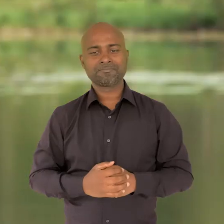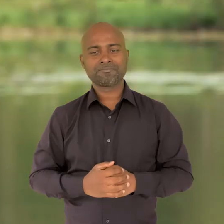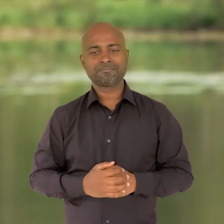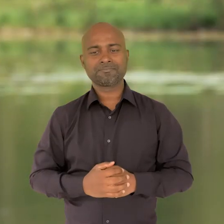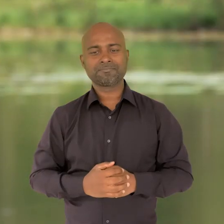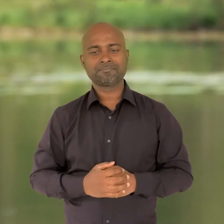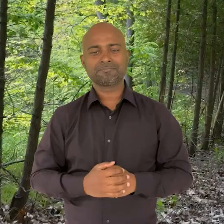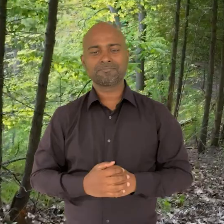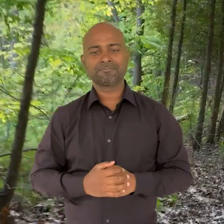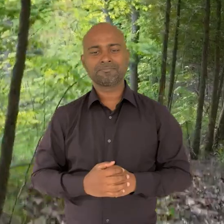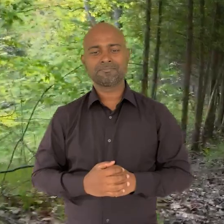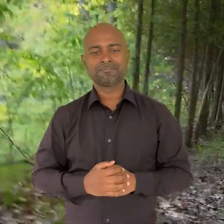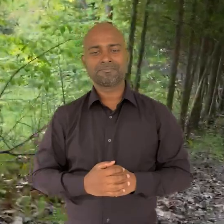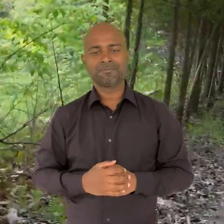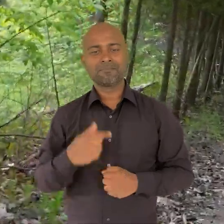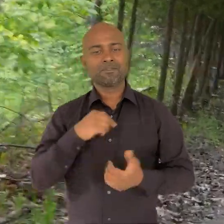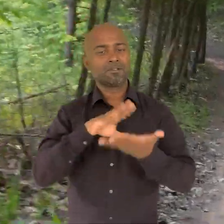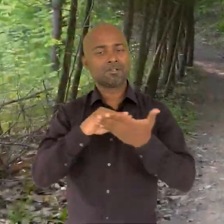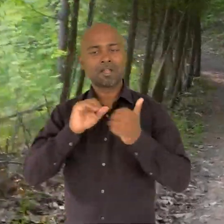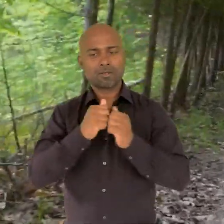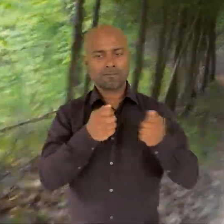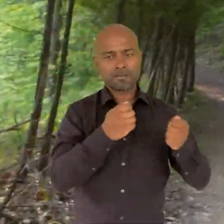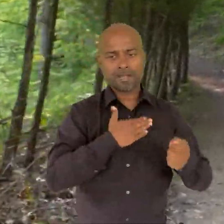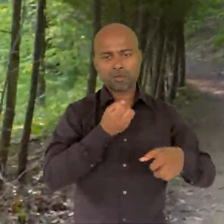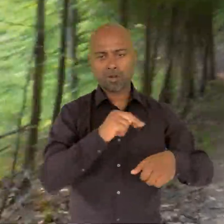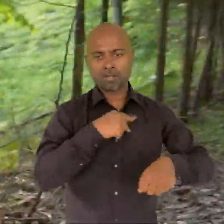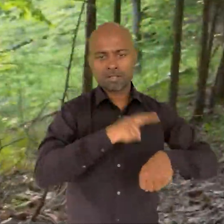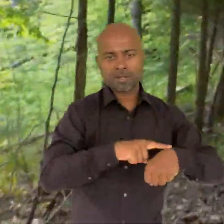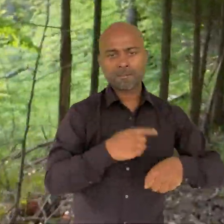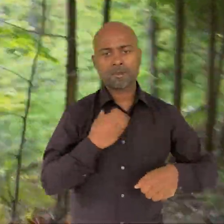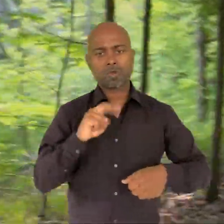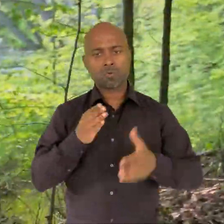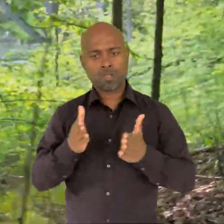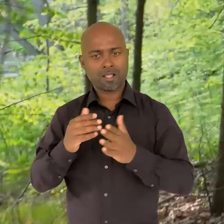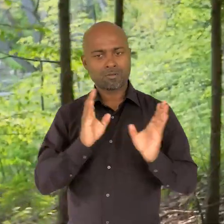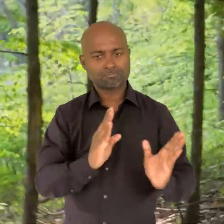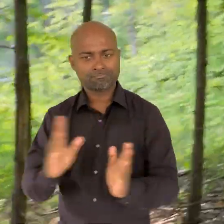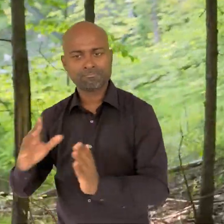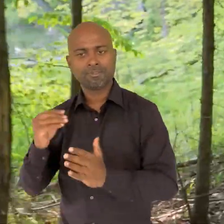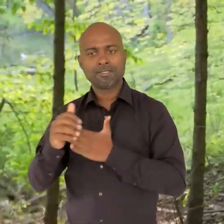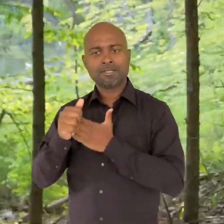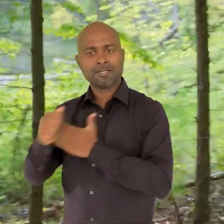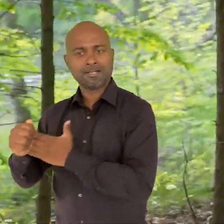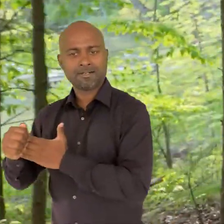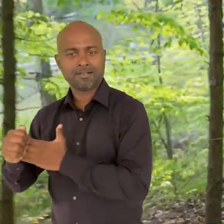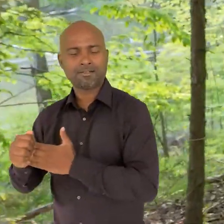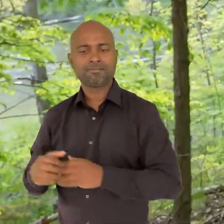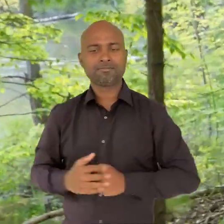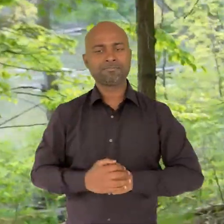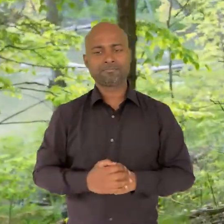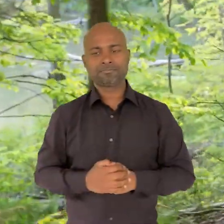having others look out for you also is a big thing. I'm learning how to manage my own time, my own way of